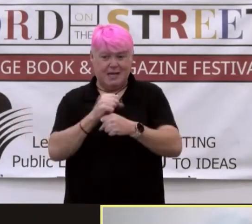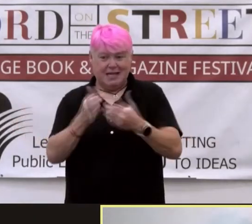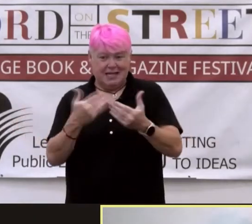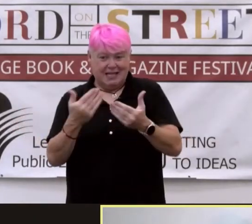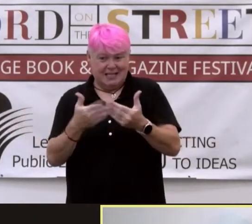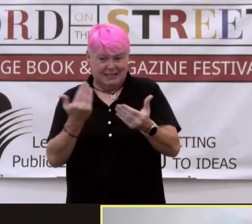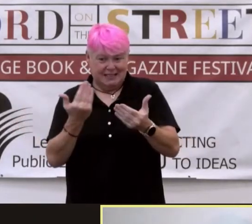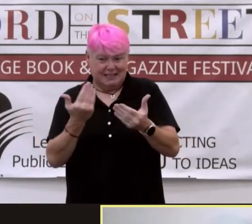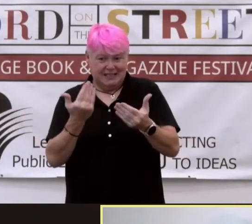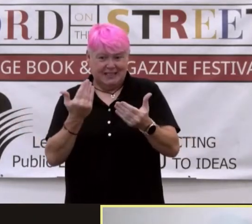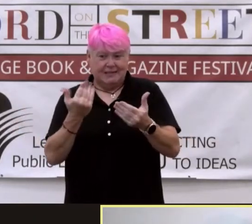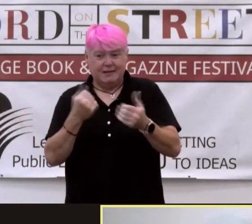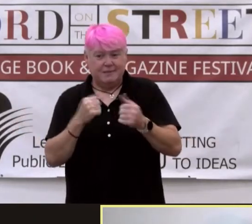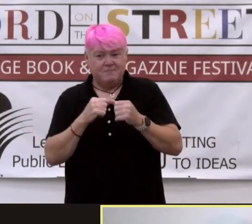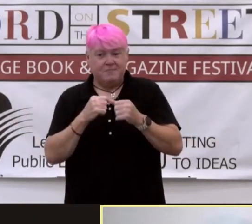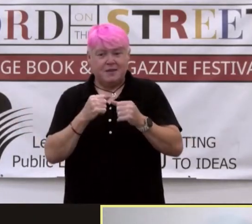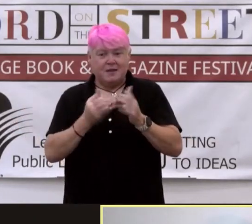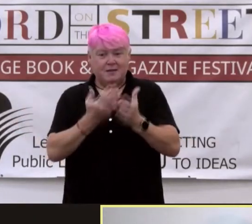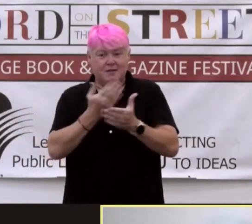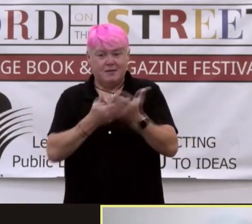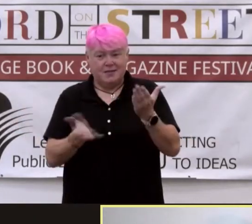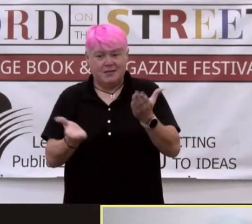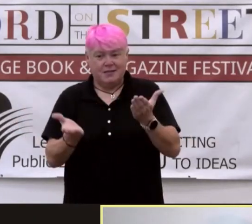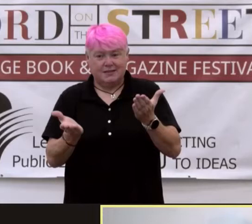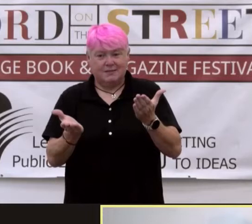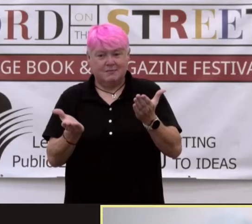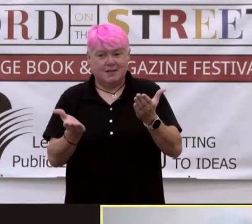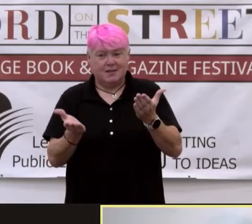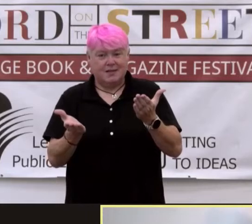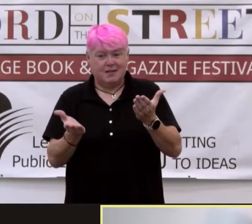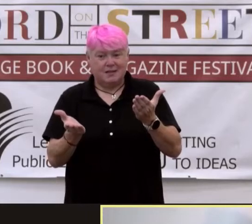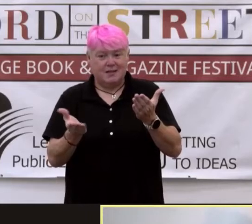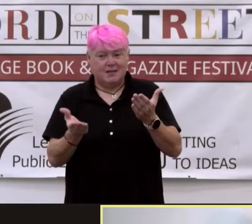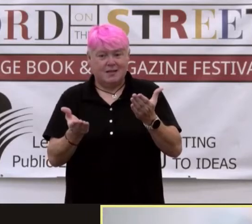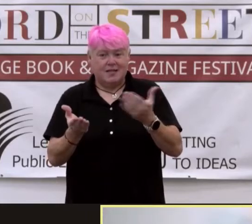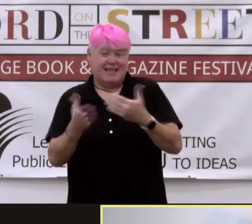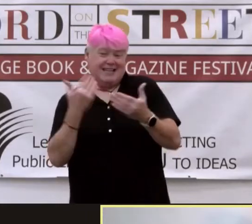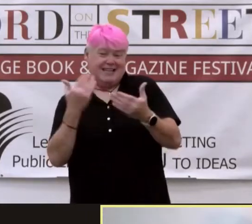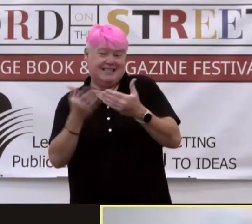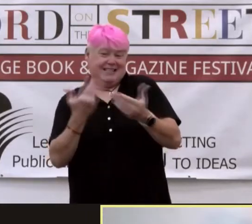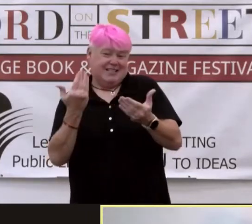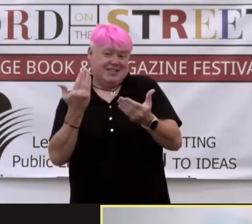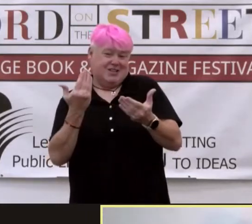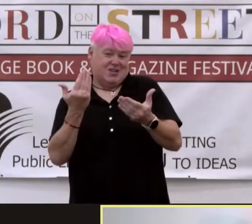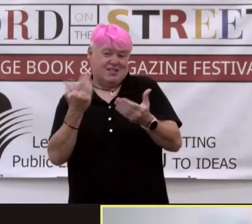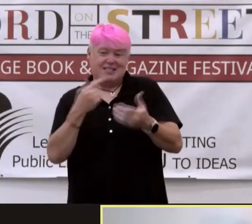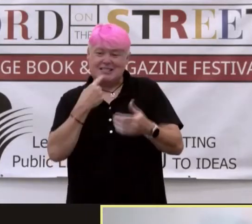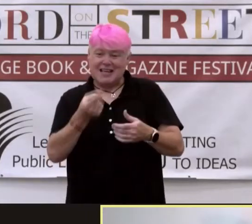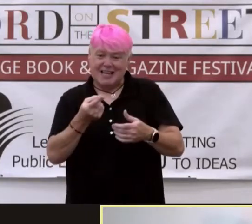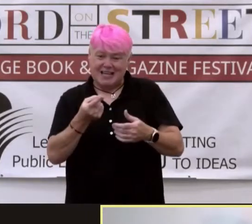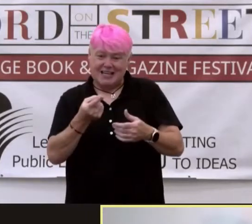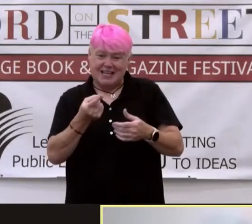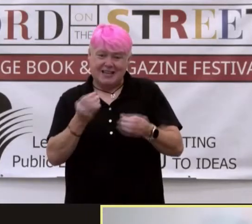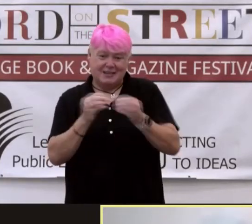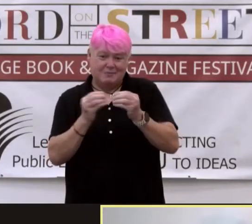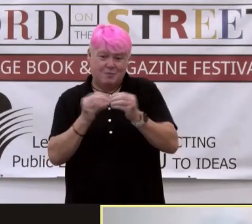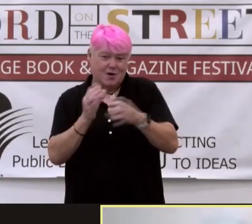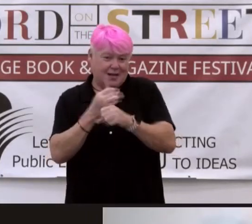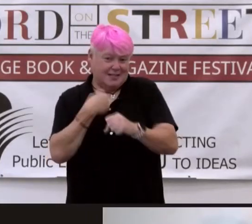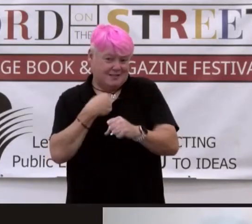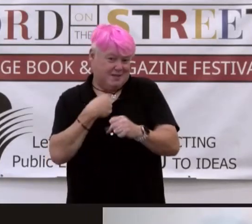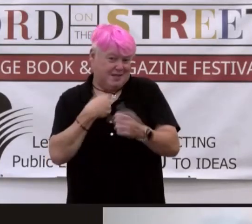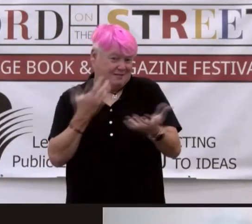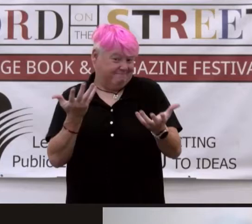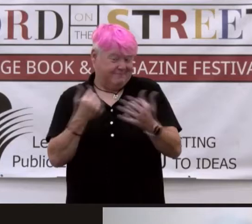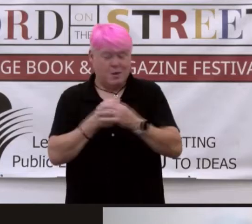too. I just think there's something very, I don't know, the simpler that it's said, the more it gets to me. Yeah. Sort